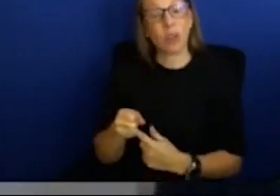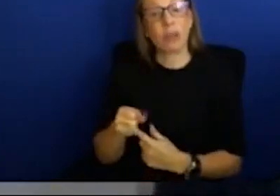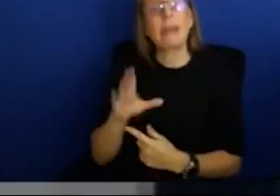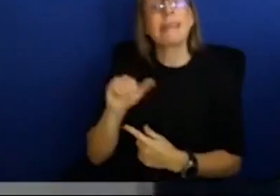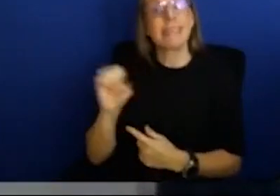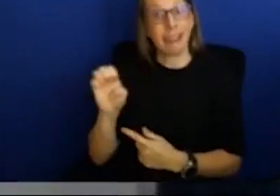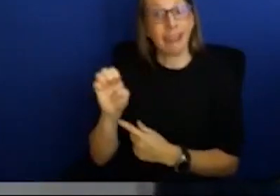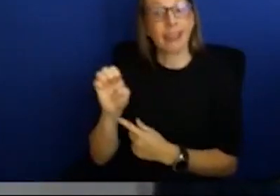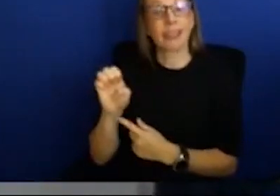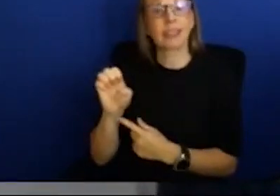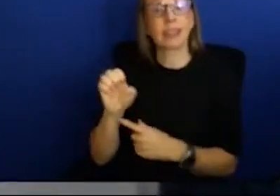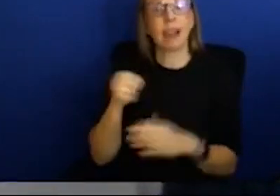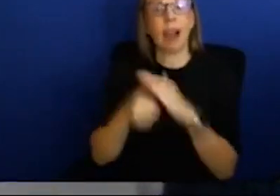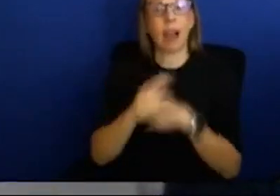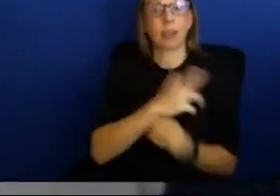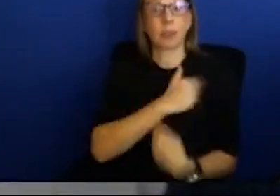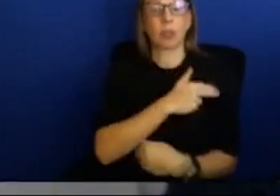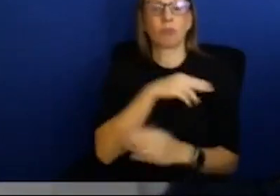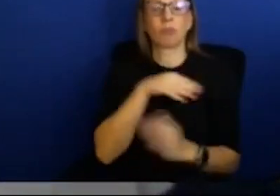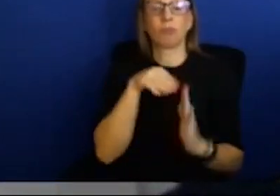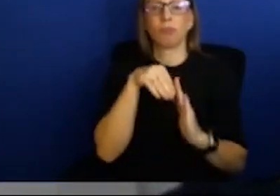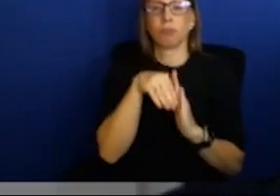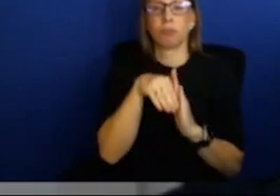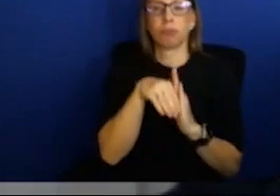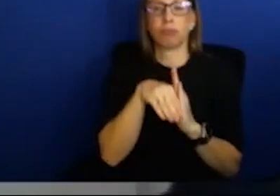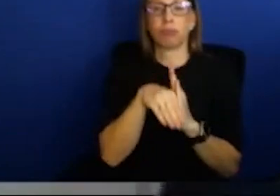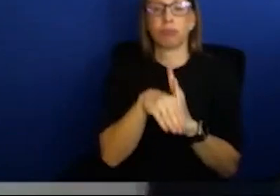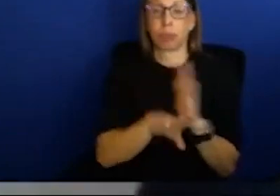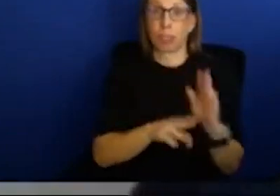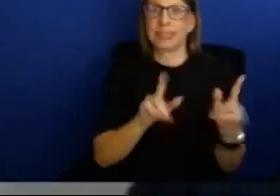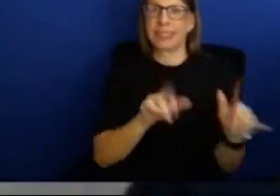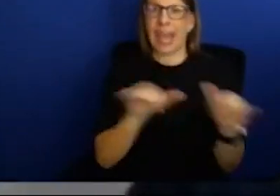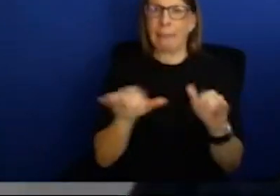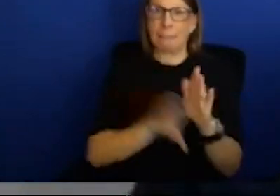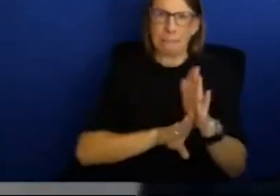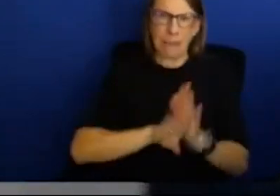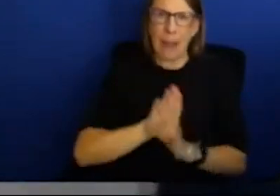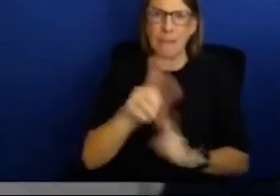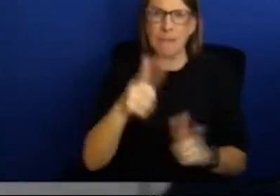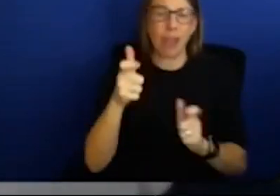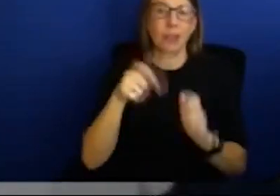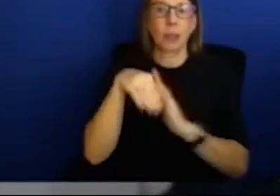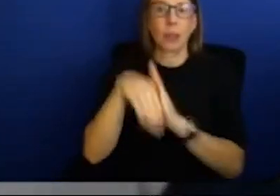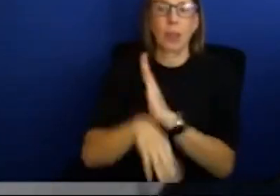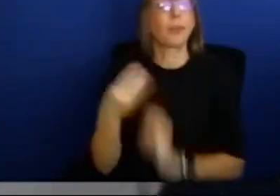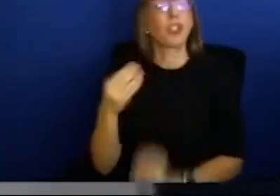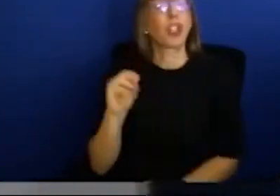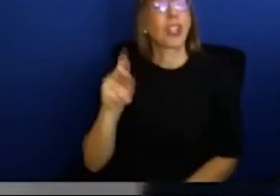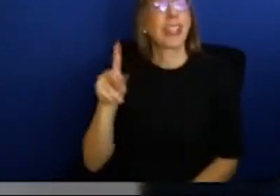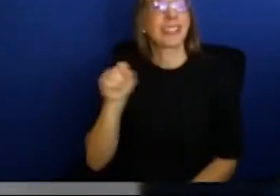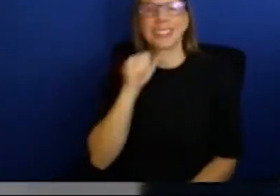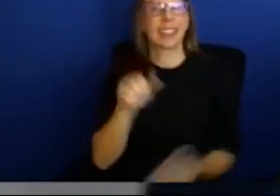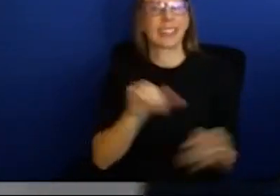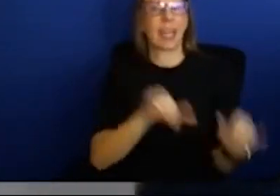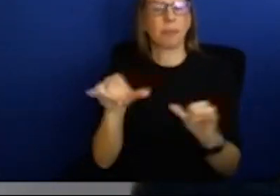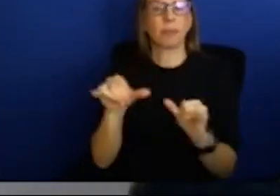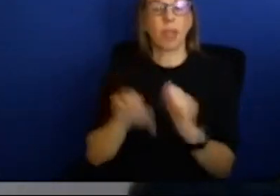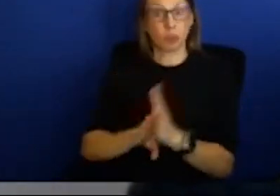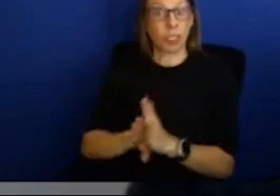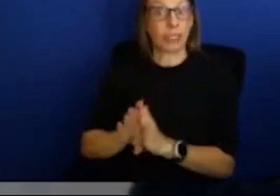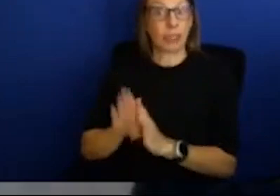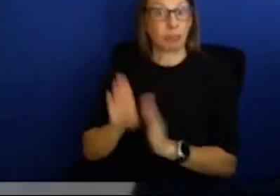and hospitalizations are descending almost as rapidly as they rose. That's not necessarily the case for Missouri and Kansas. They have